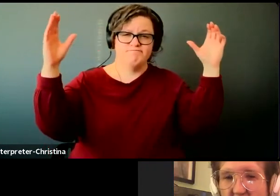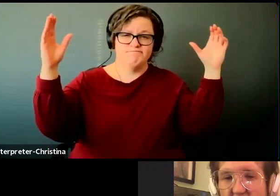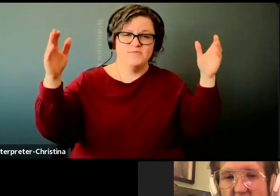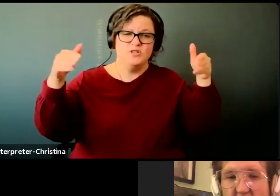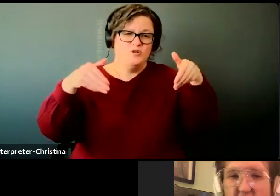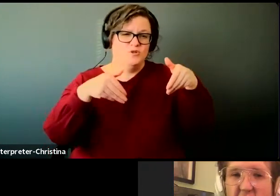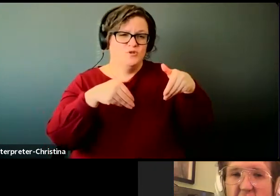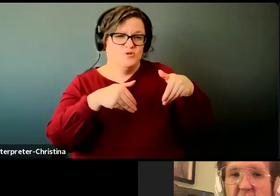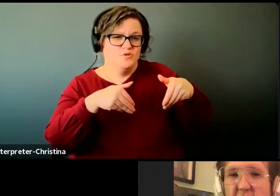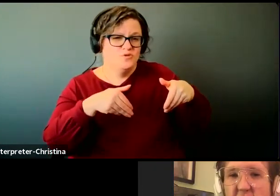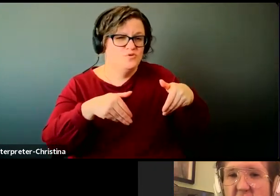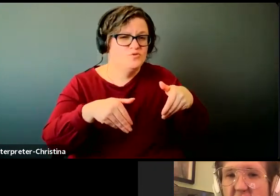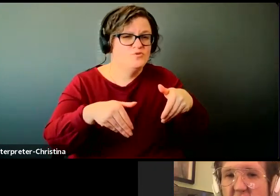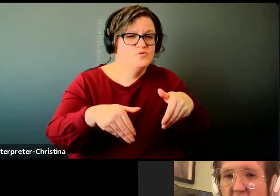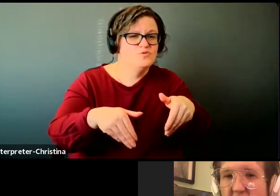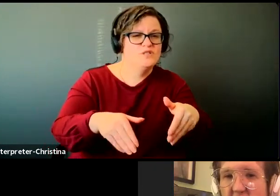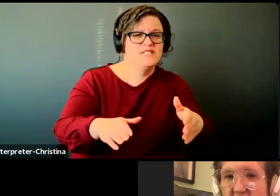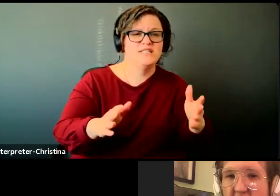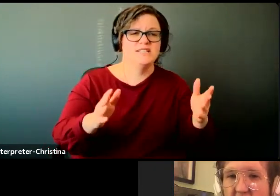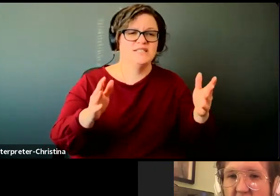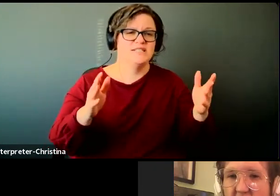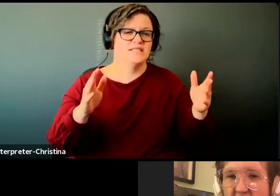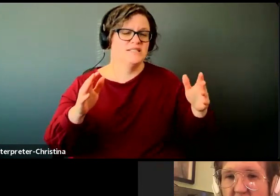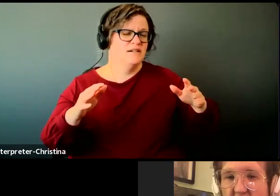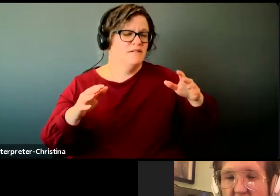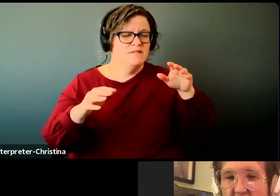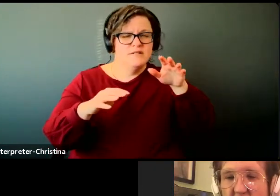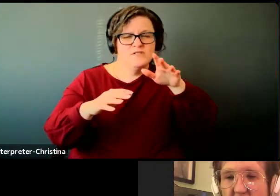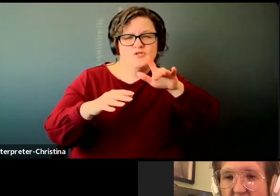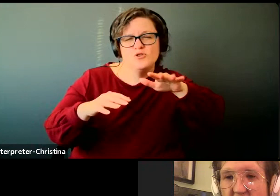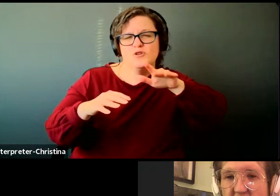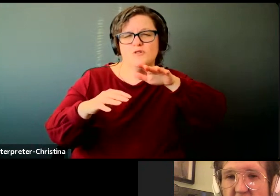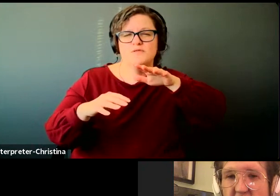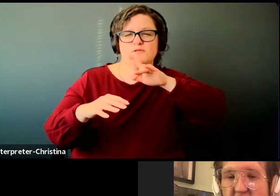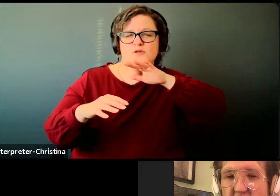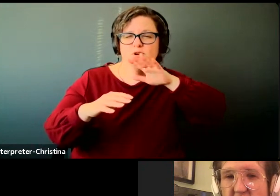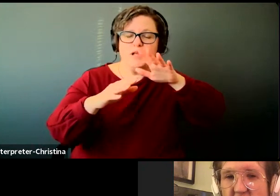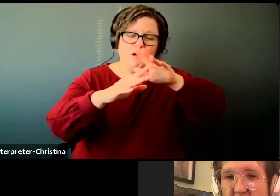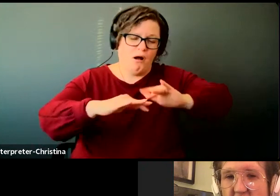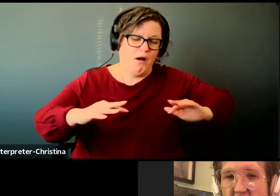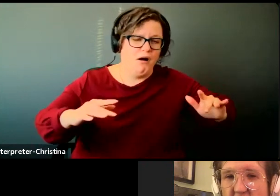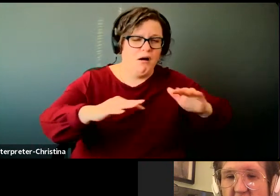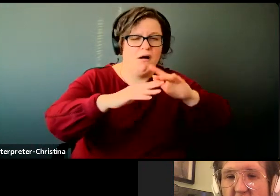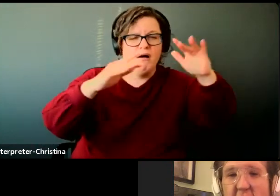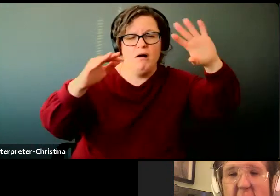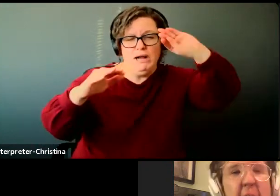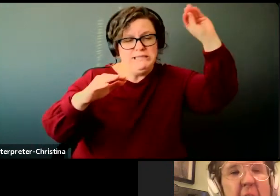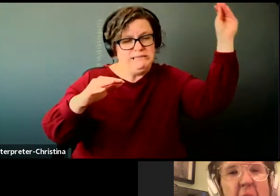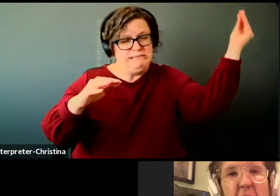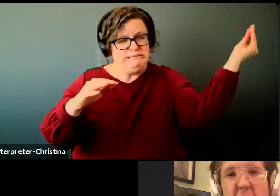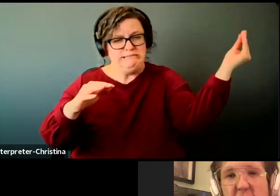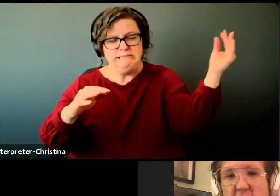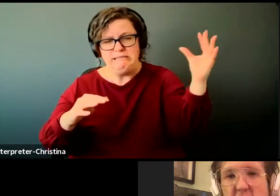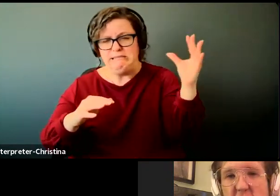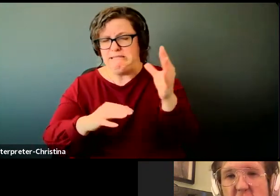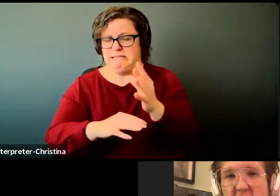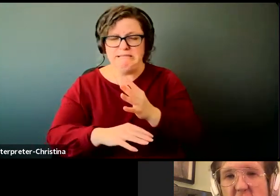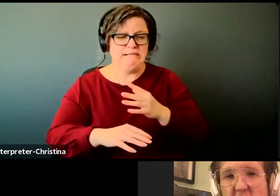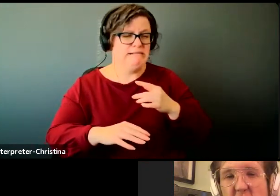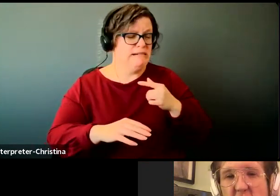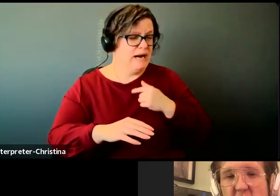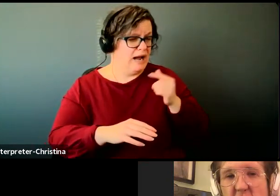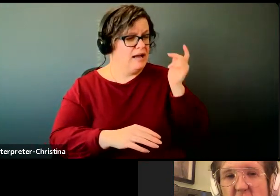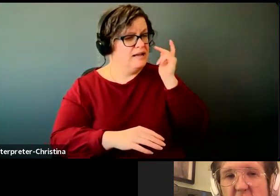grey, dusty, stifling under the burning sun. I see in the drooping ridges around